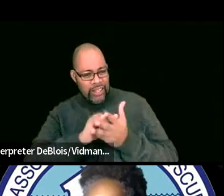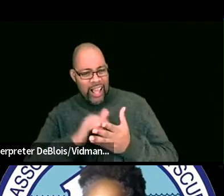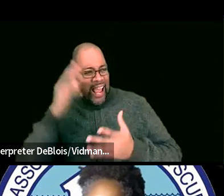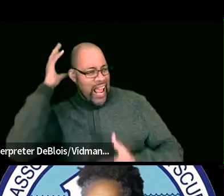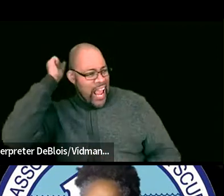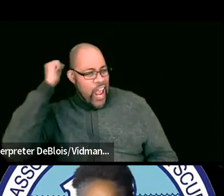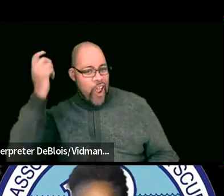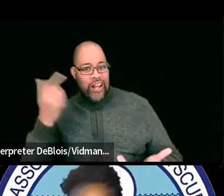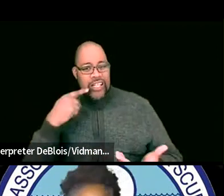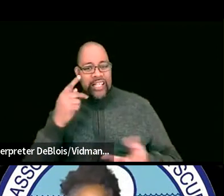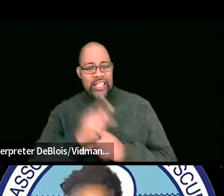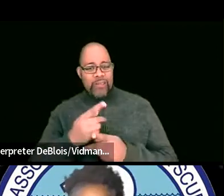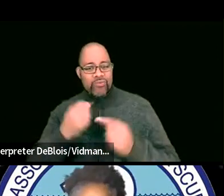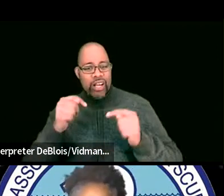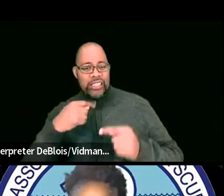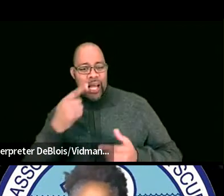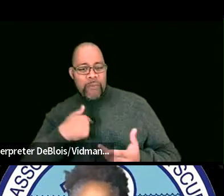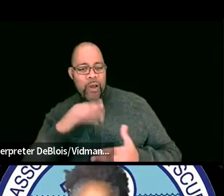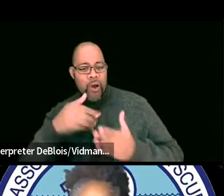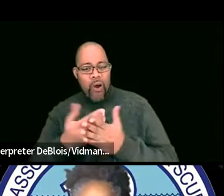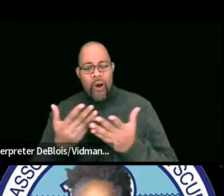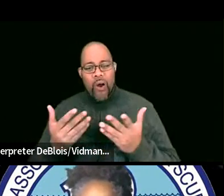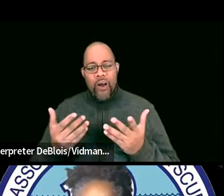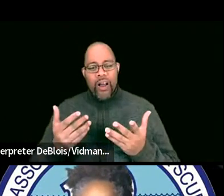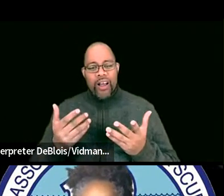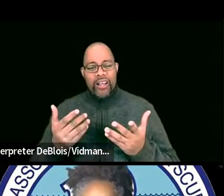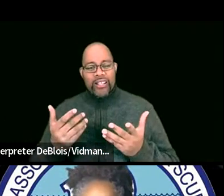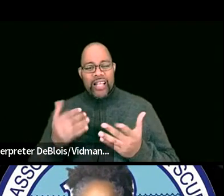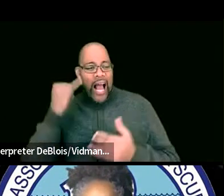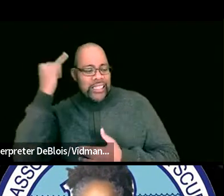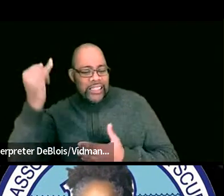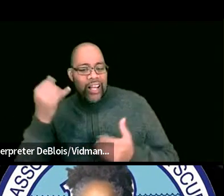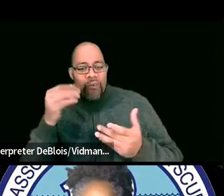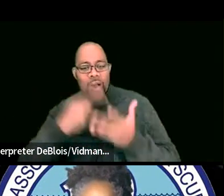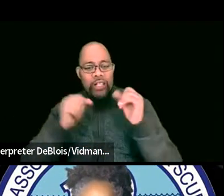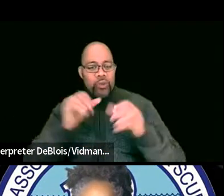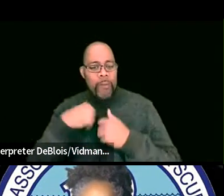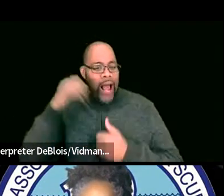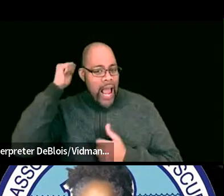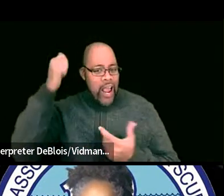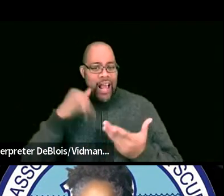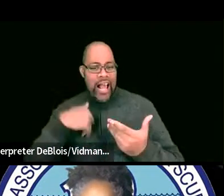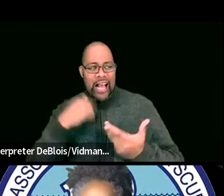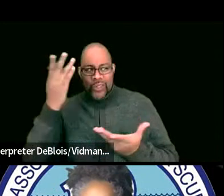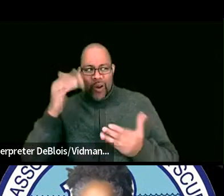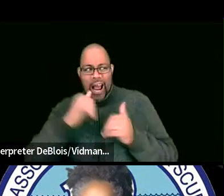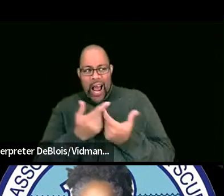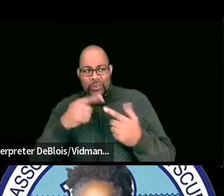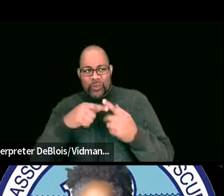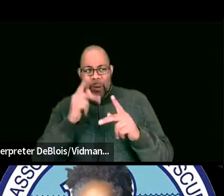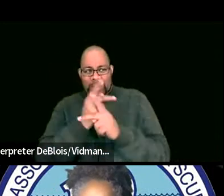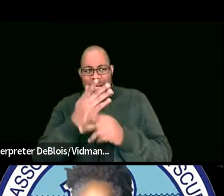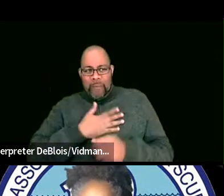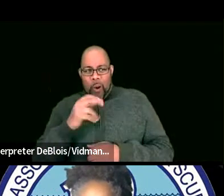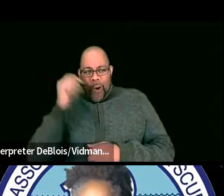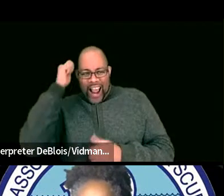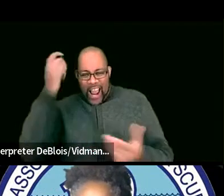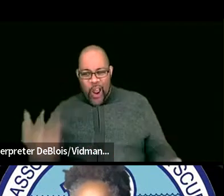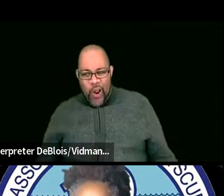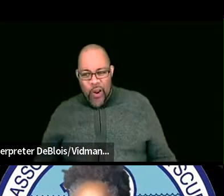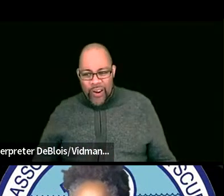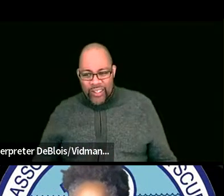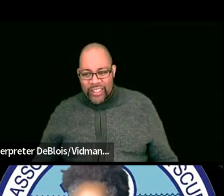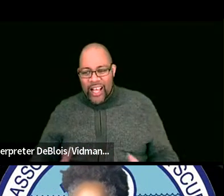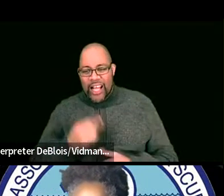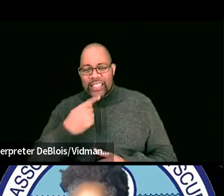hair? And he keeps like trying to tell me like all like ideas of what I can do with my hair as if I don't know how to maintain my own hair.